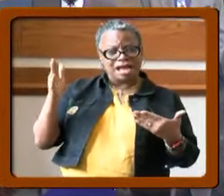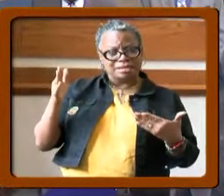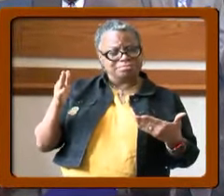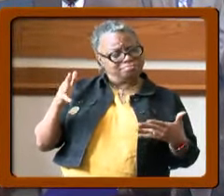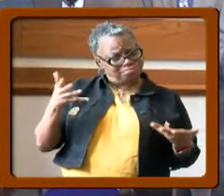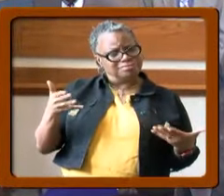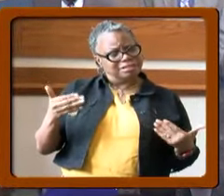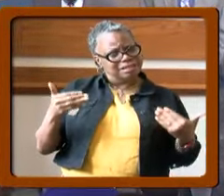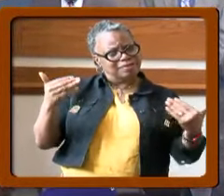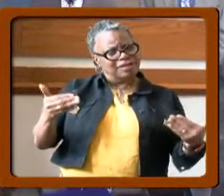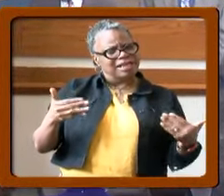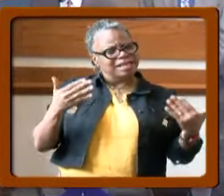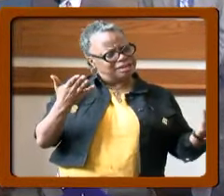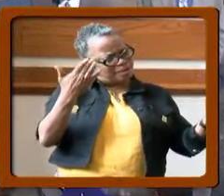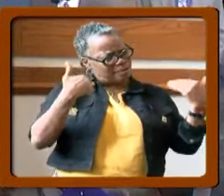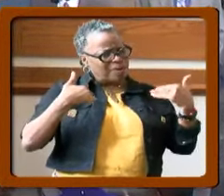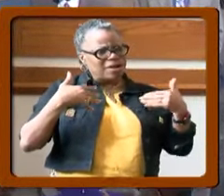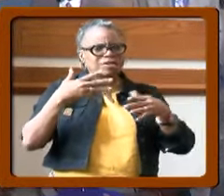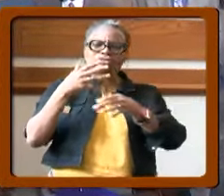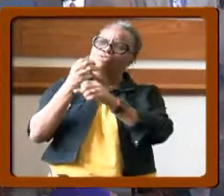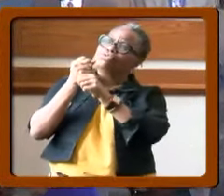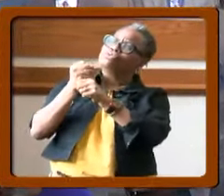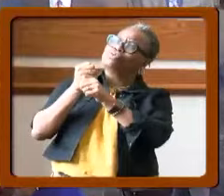Why don't you put your trust in Jesus? Come on.